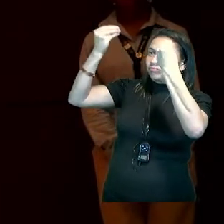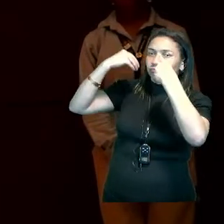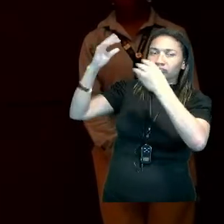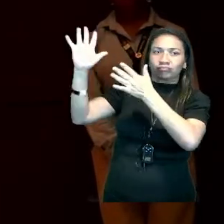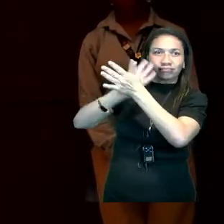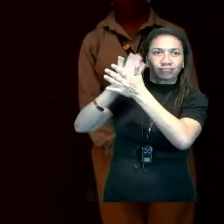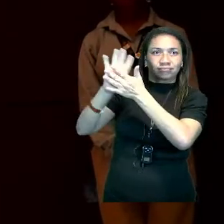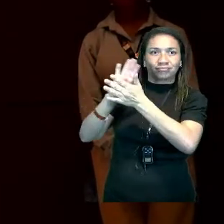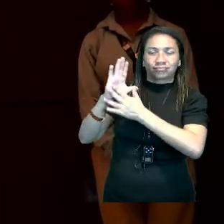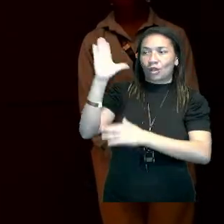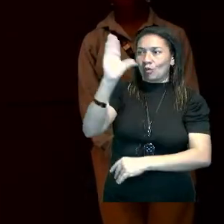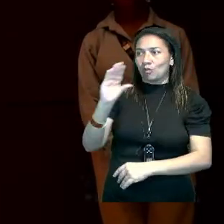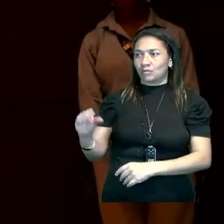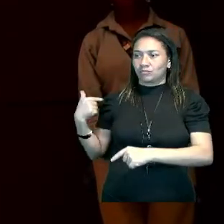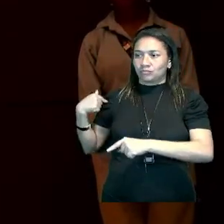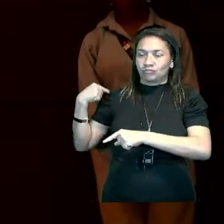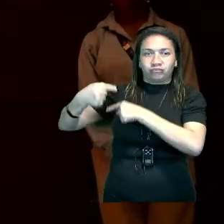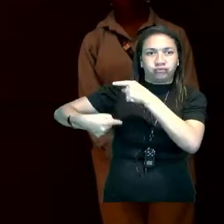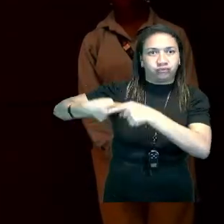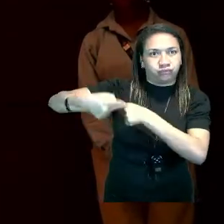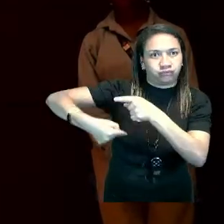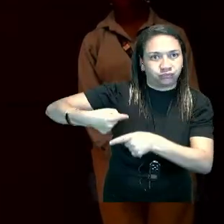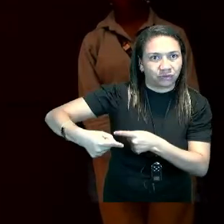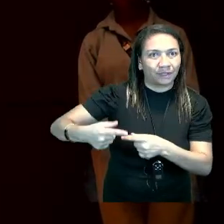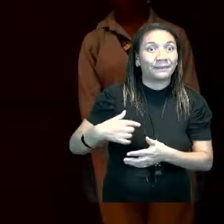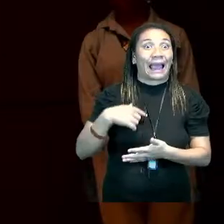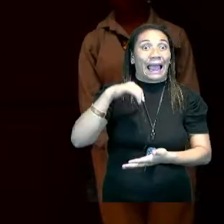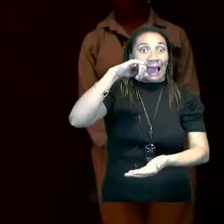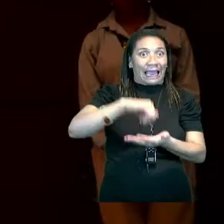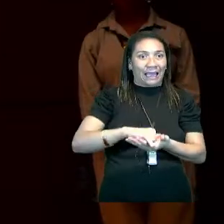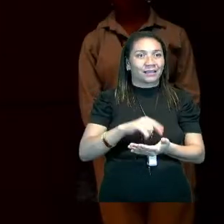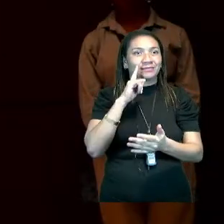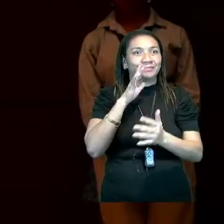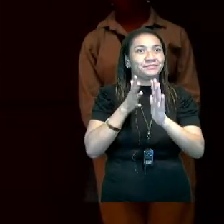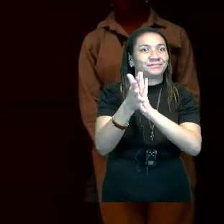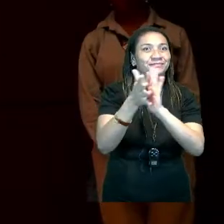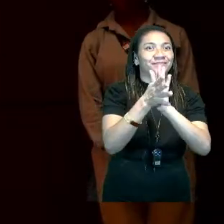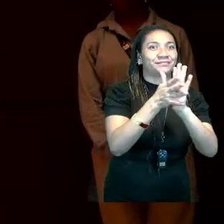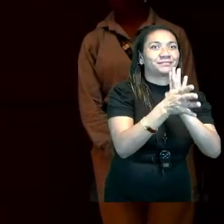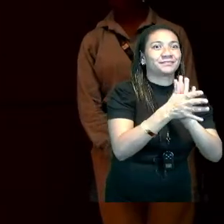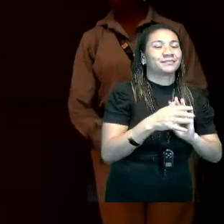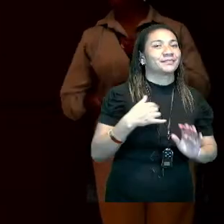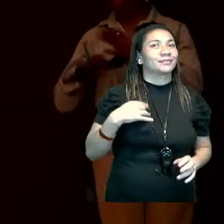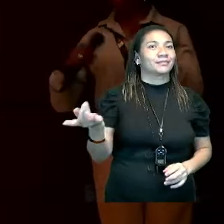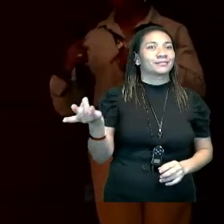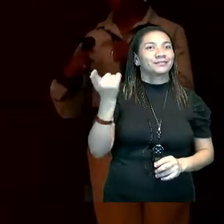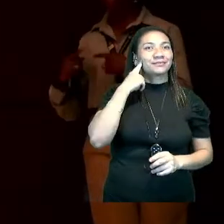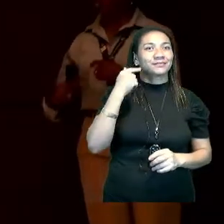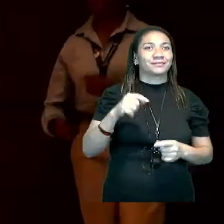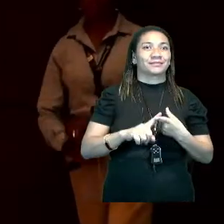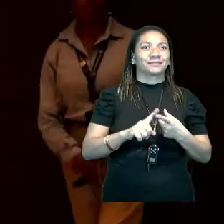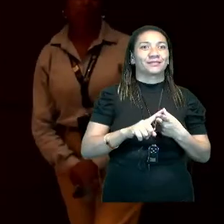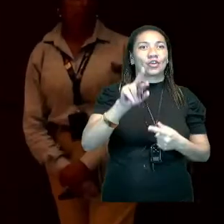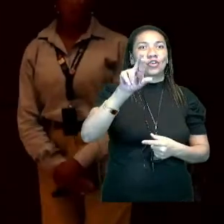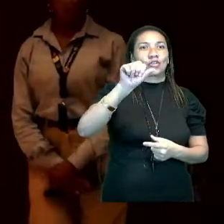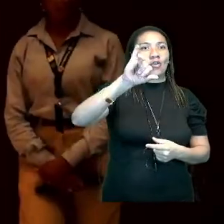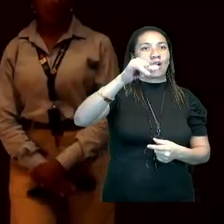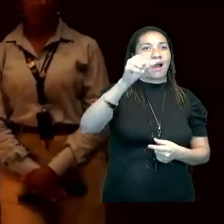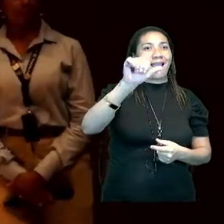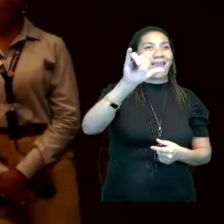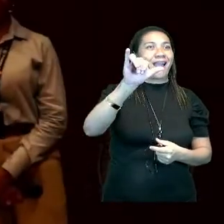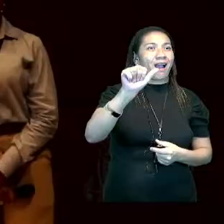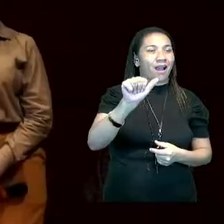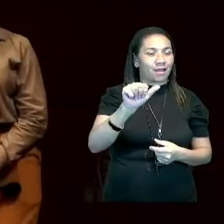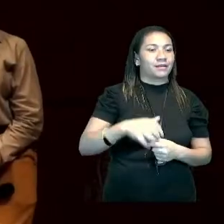women and Afro-descendant peoples. In this panel, we have the great opportunity to hear from Rohaya